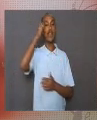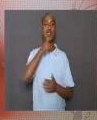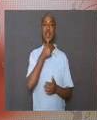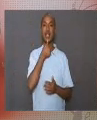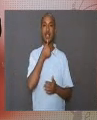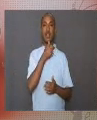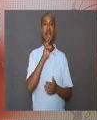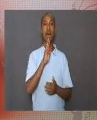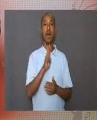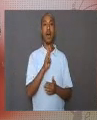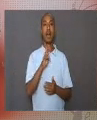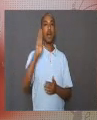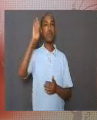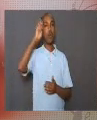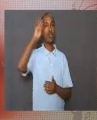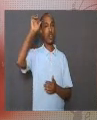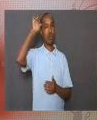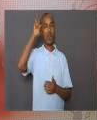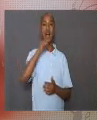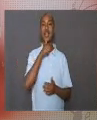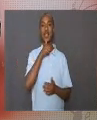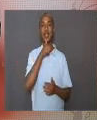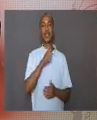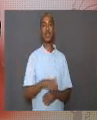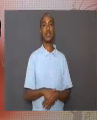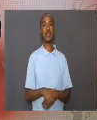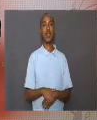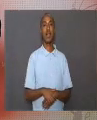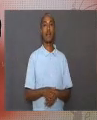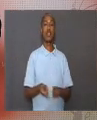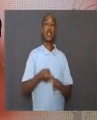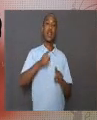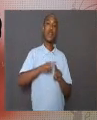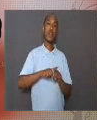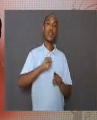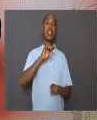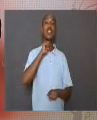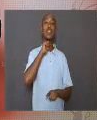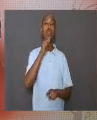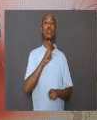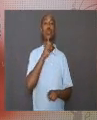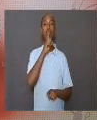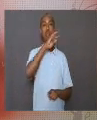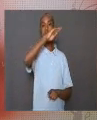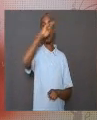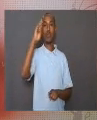acids are Bronsted-Lowry acids, the reverse is not true